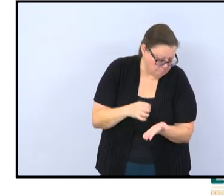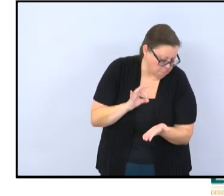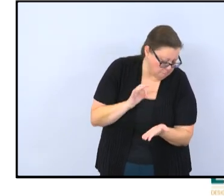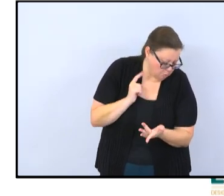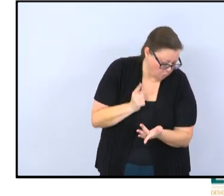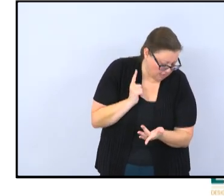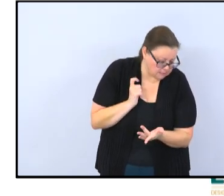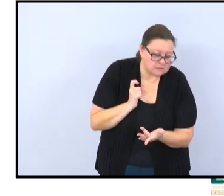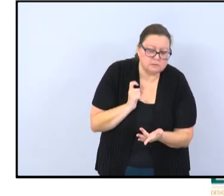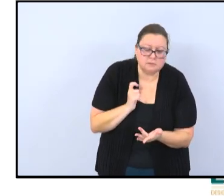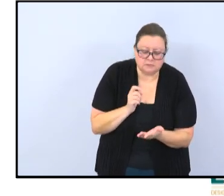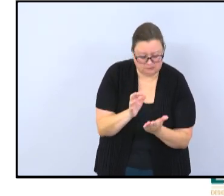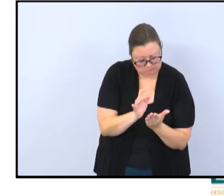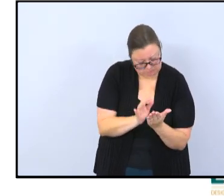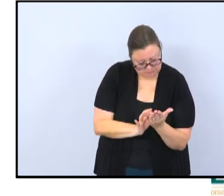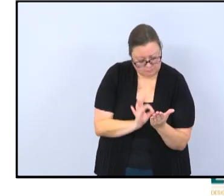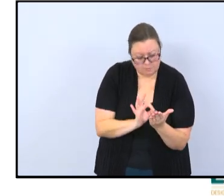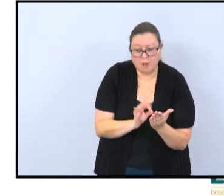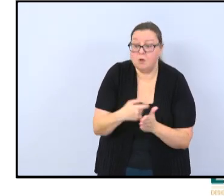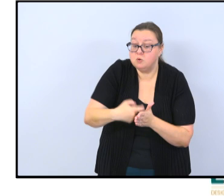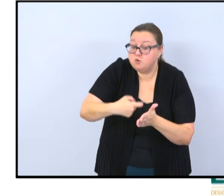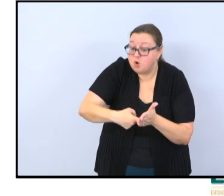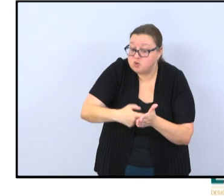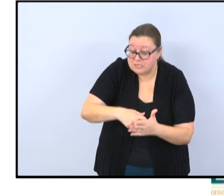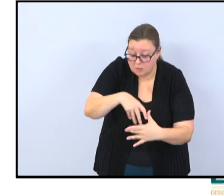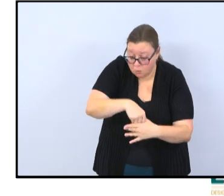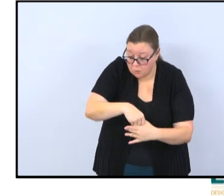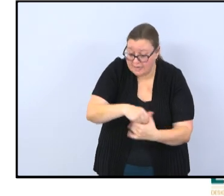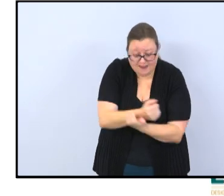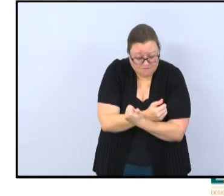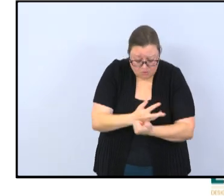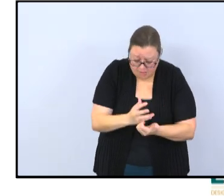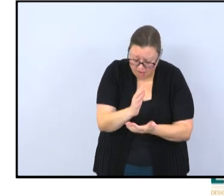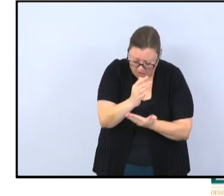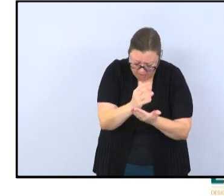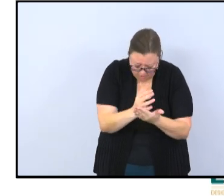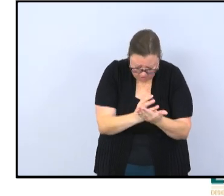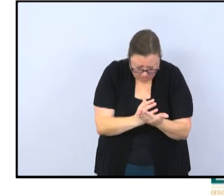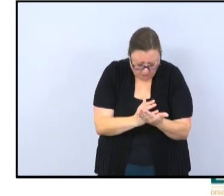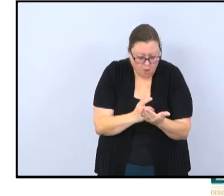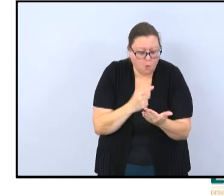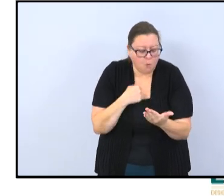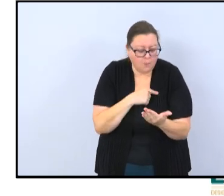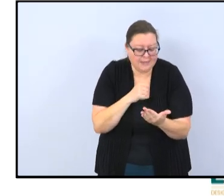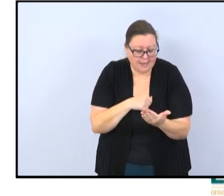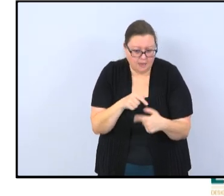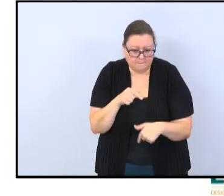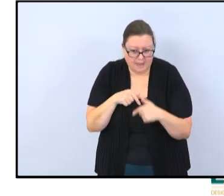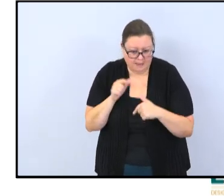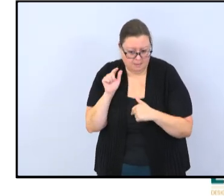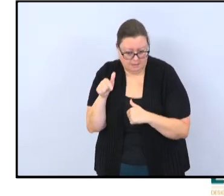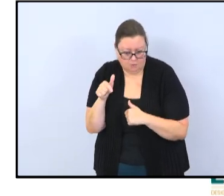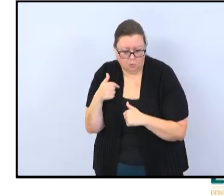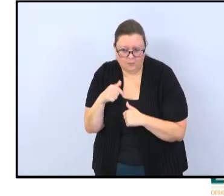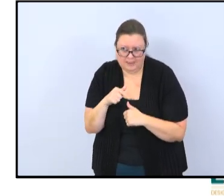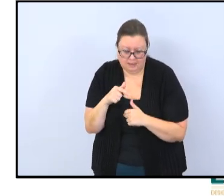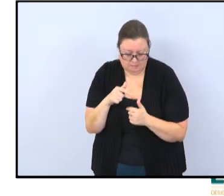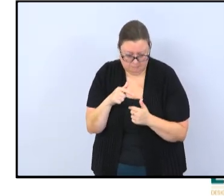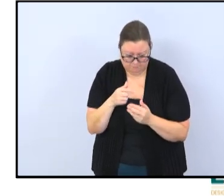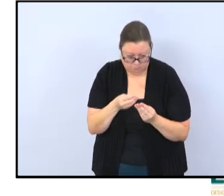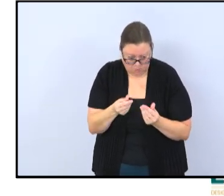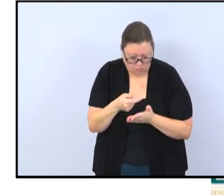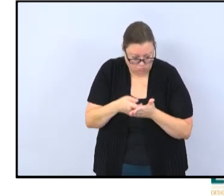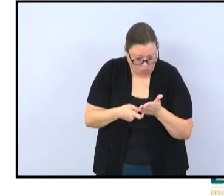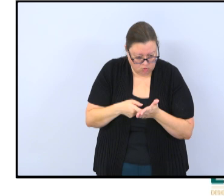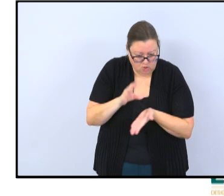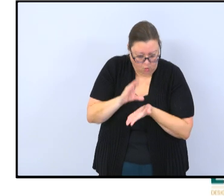that the either charges that might be in there that we can come back and just get a resolution to them and just